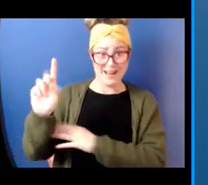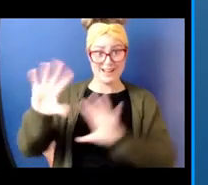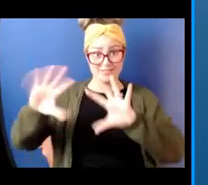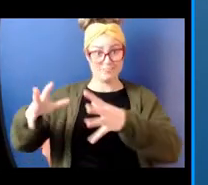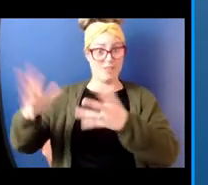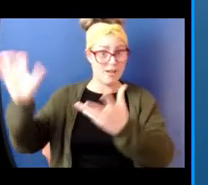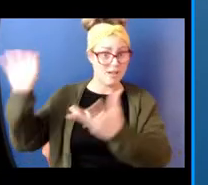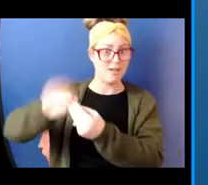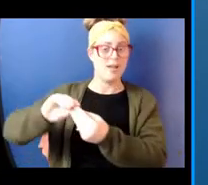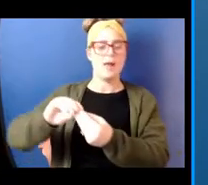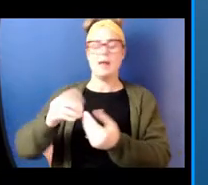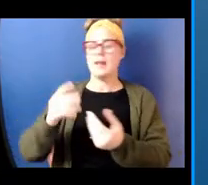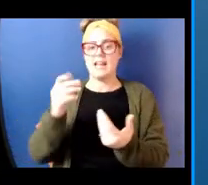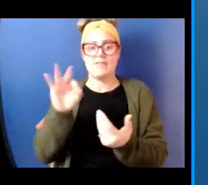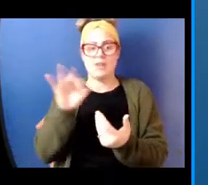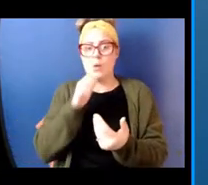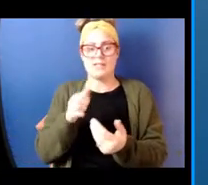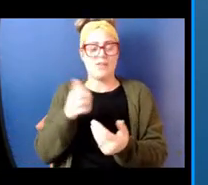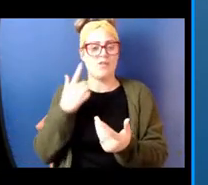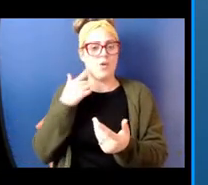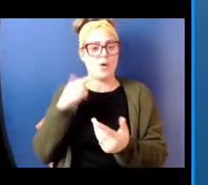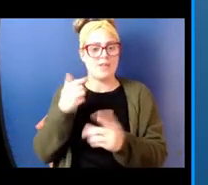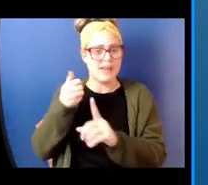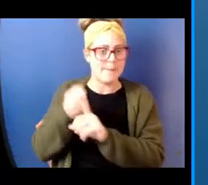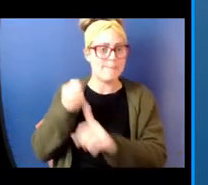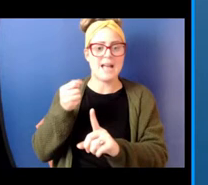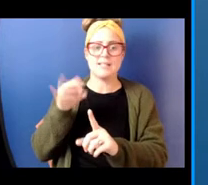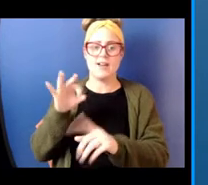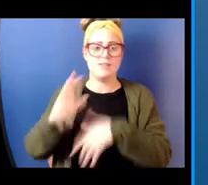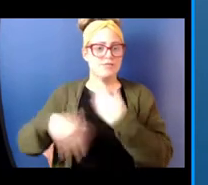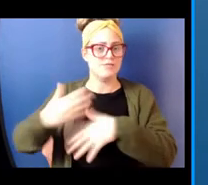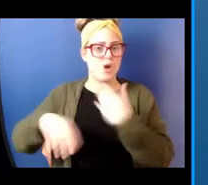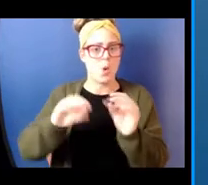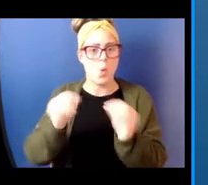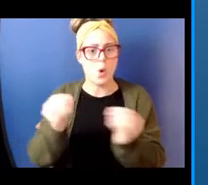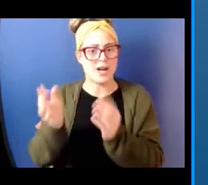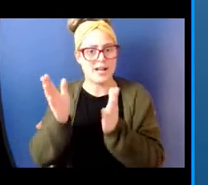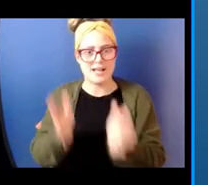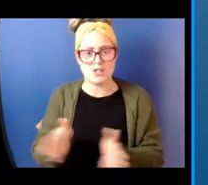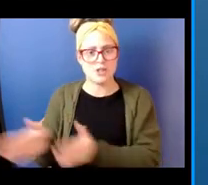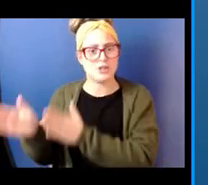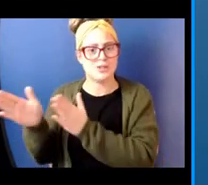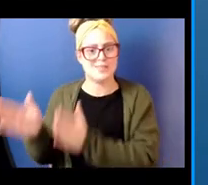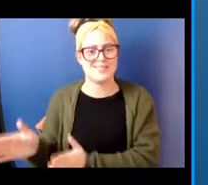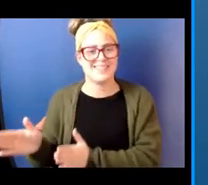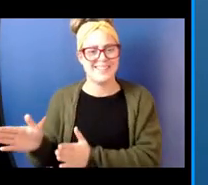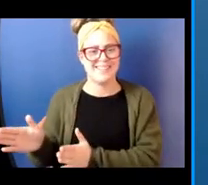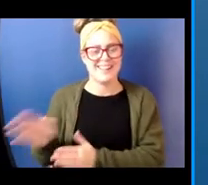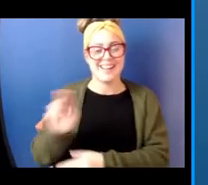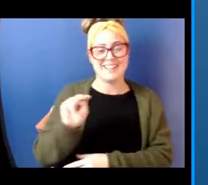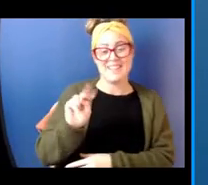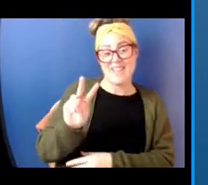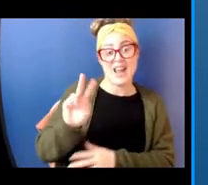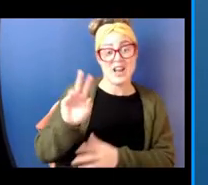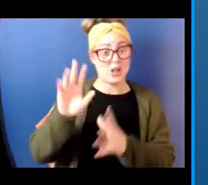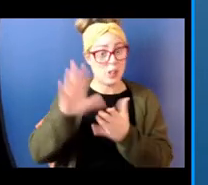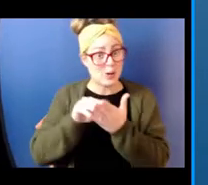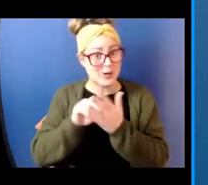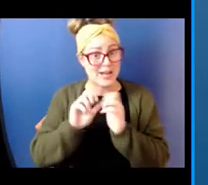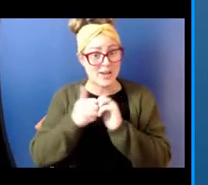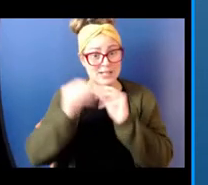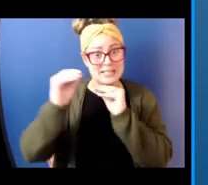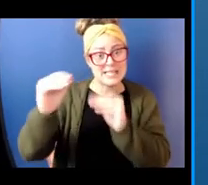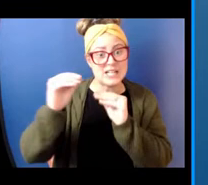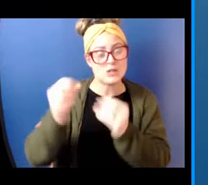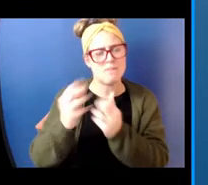organizers Nevada learned how to teach the many states in the west along with Colorado how to